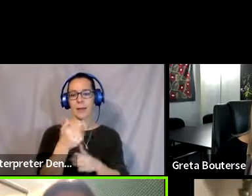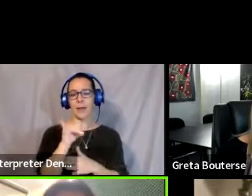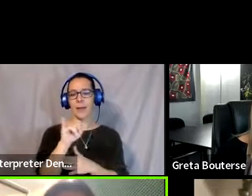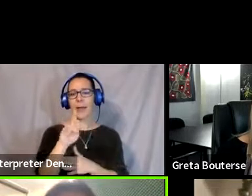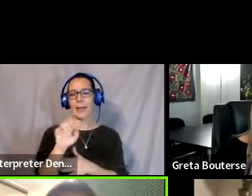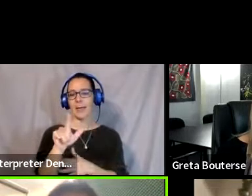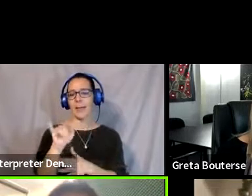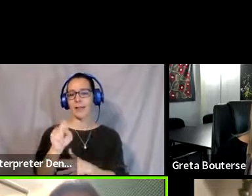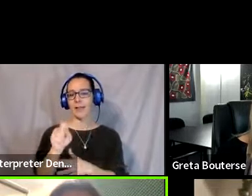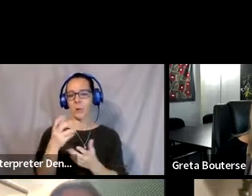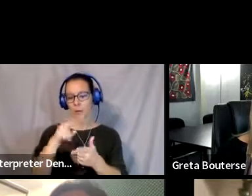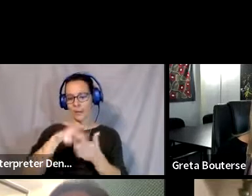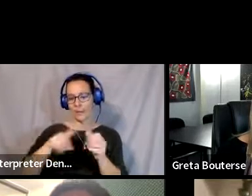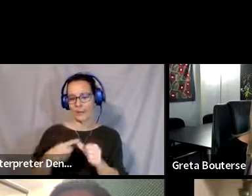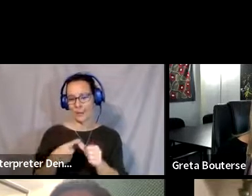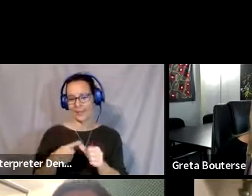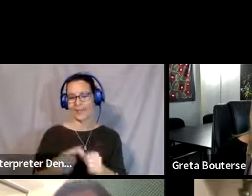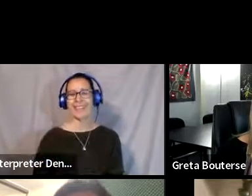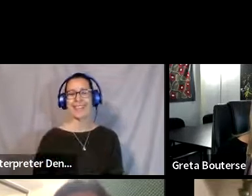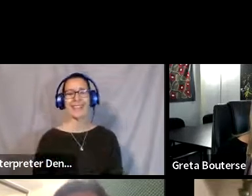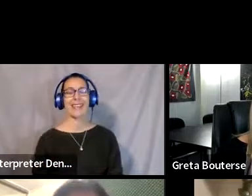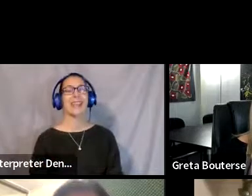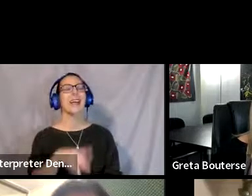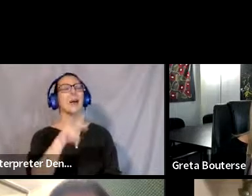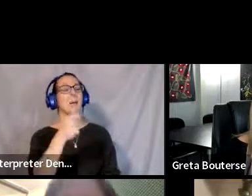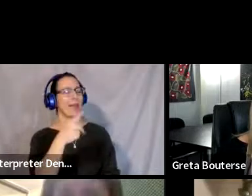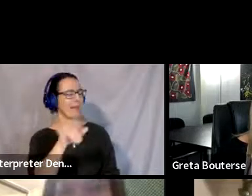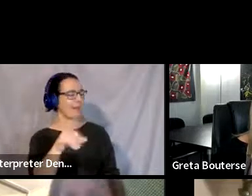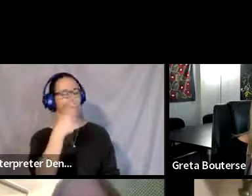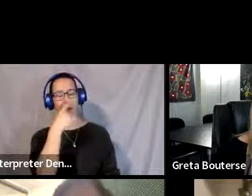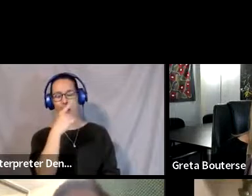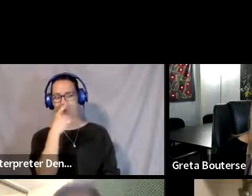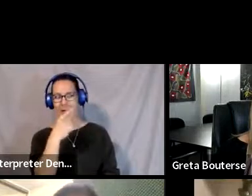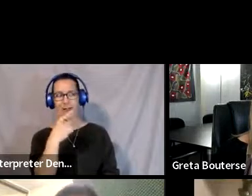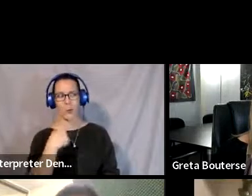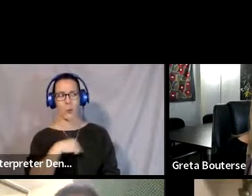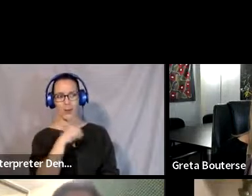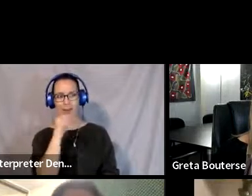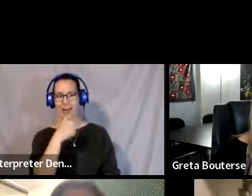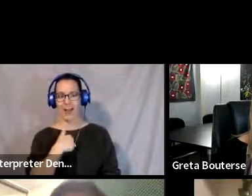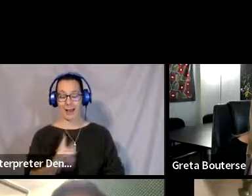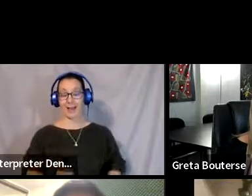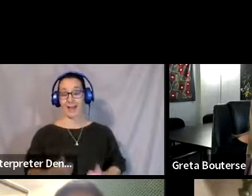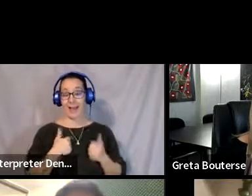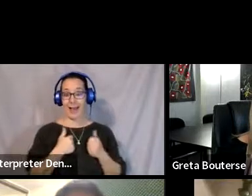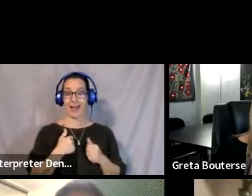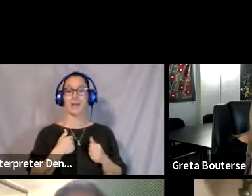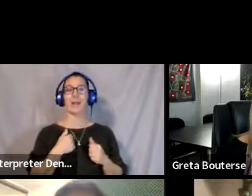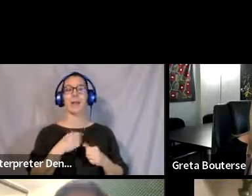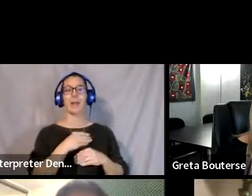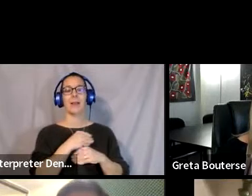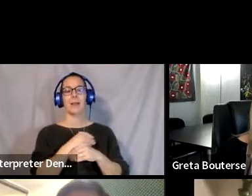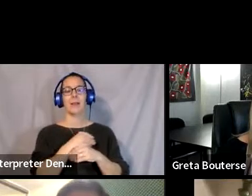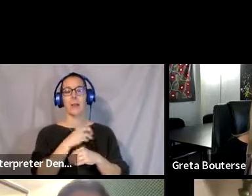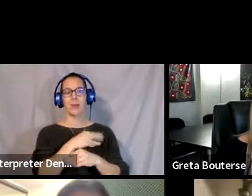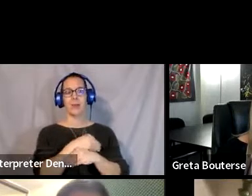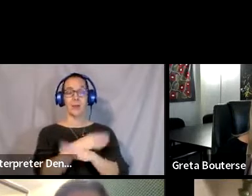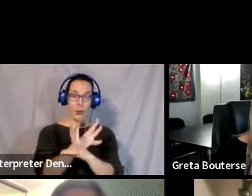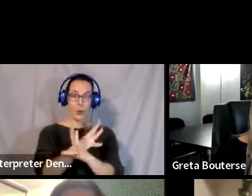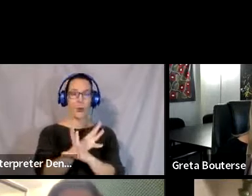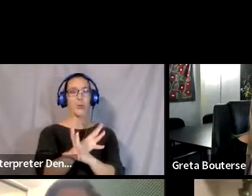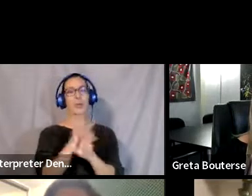Brad. Yes, Peggy, if you don't mind, it's been a few months since we've Sure. had this live Zoom format, so we just have quick guidelines to read